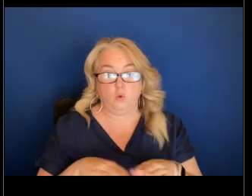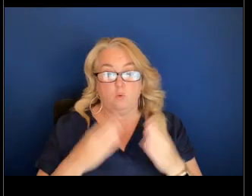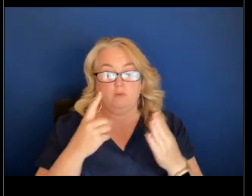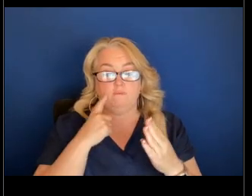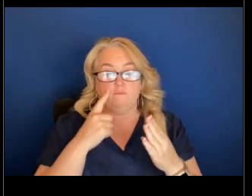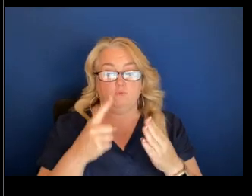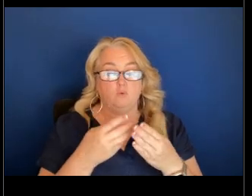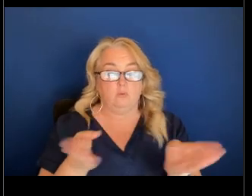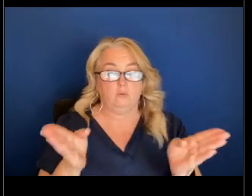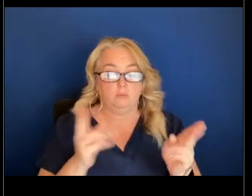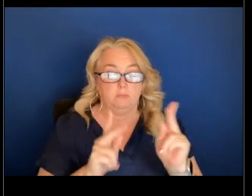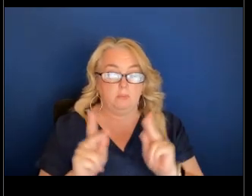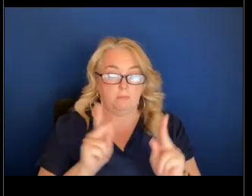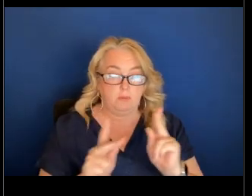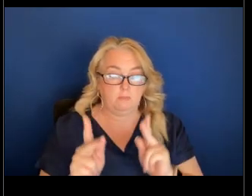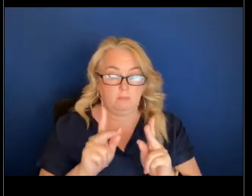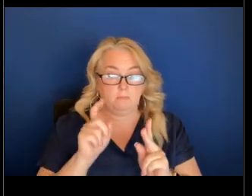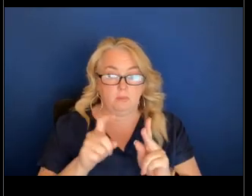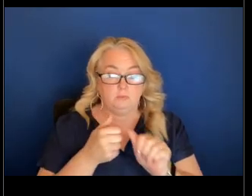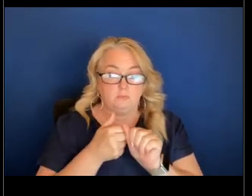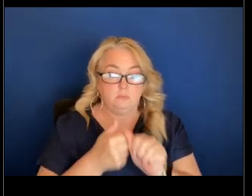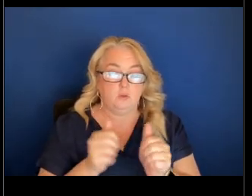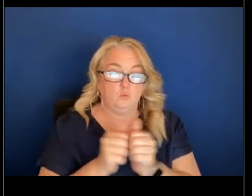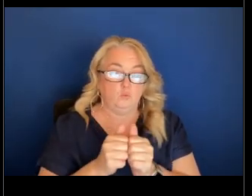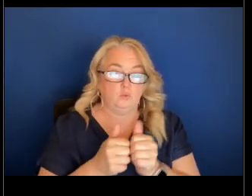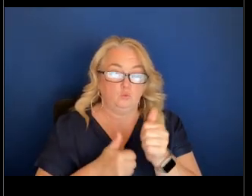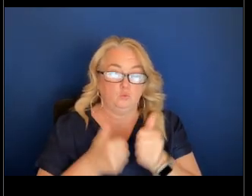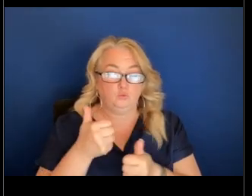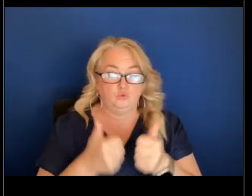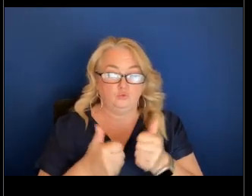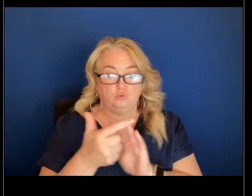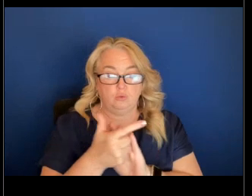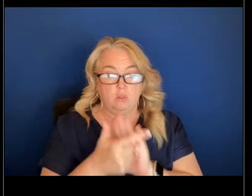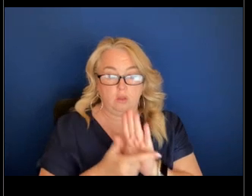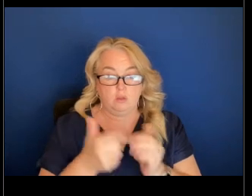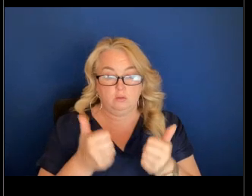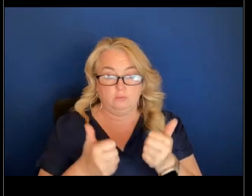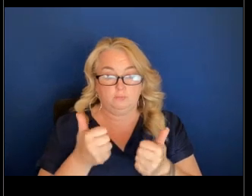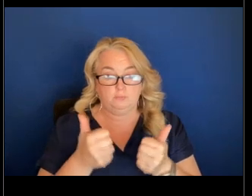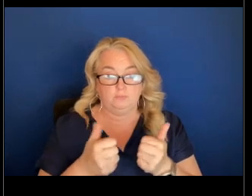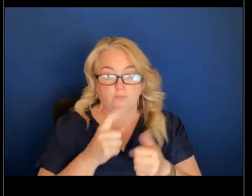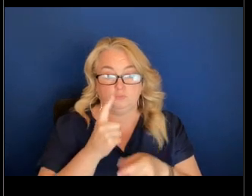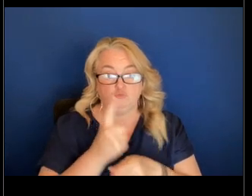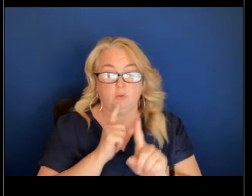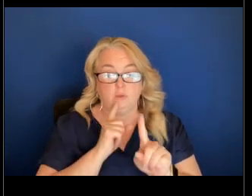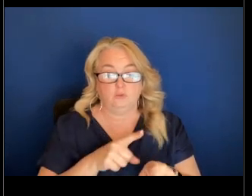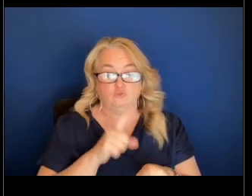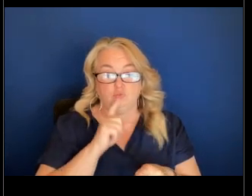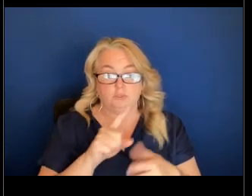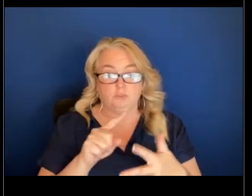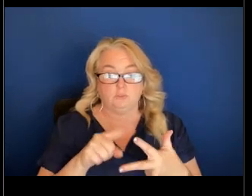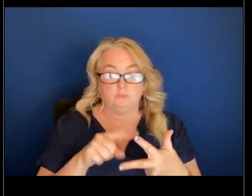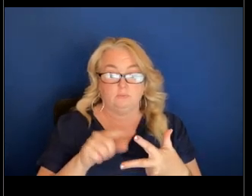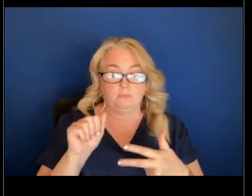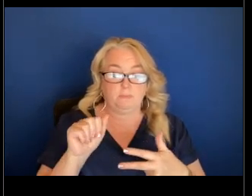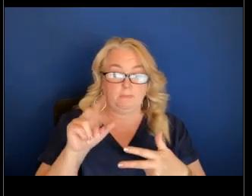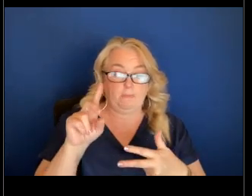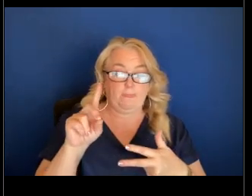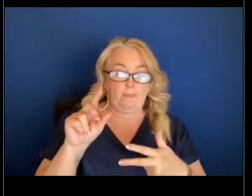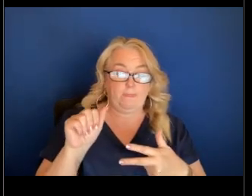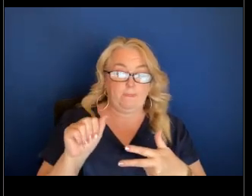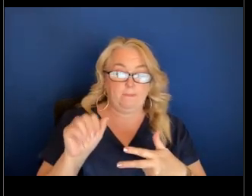public must comply with which disability rights law? And the correct answer for this was the second